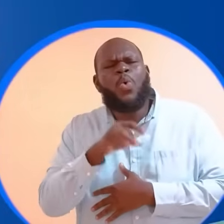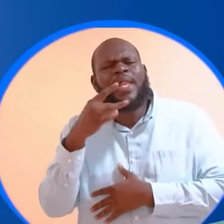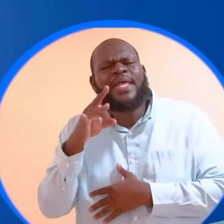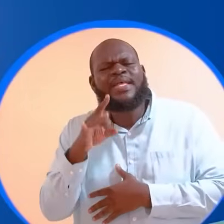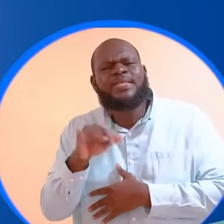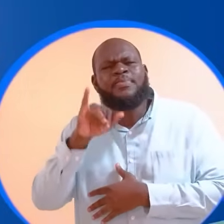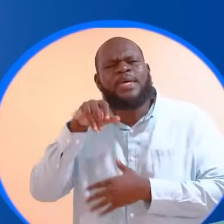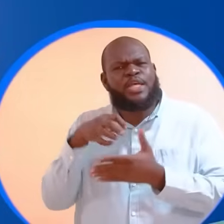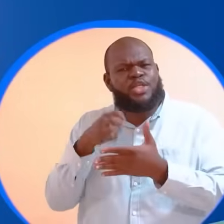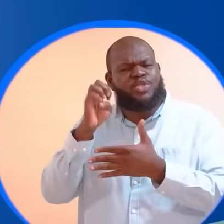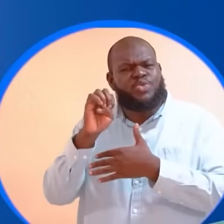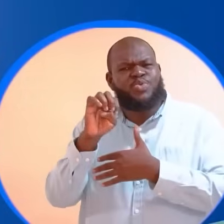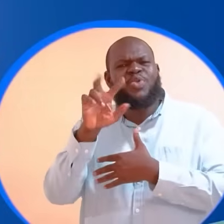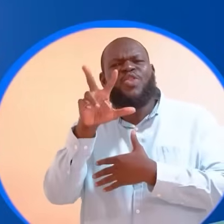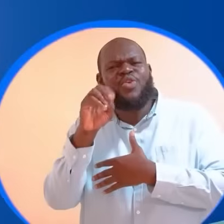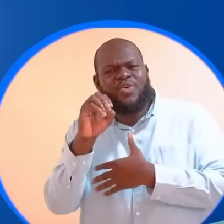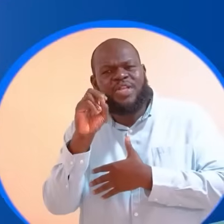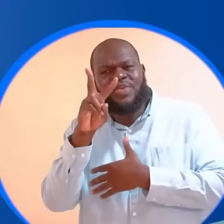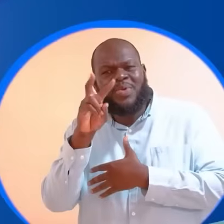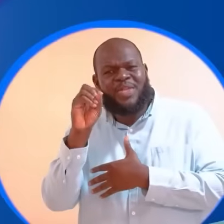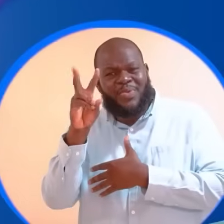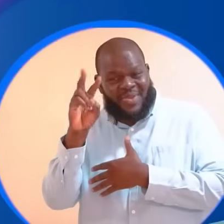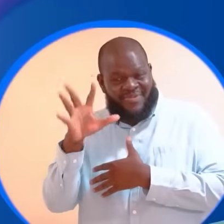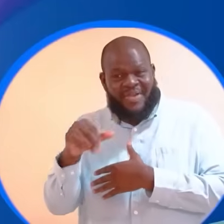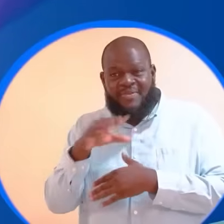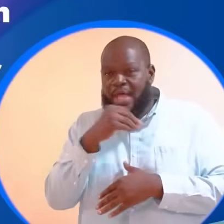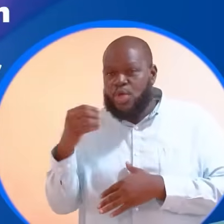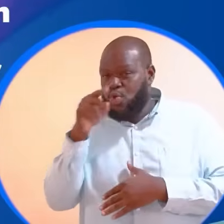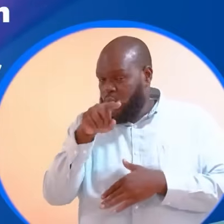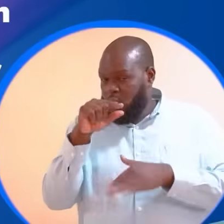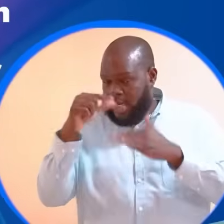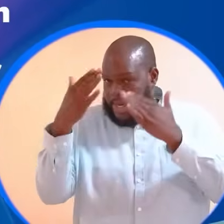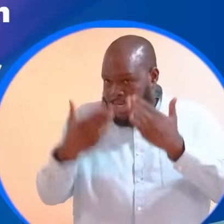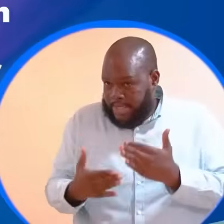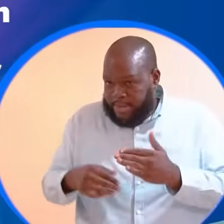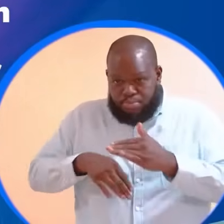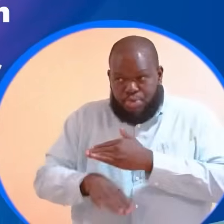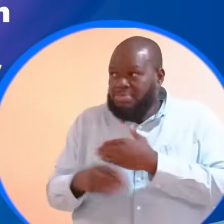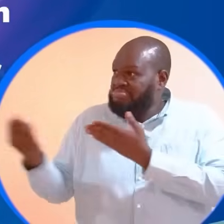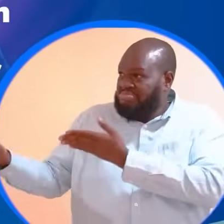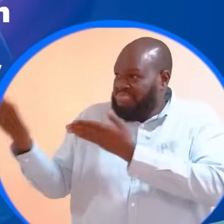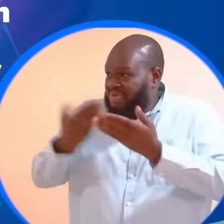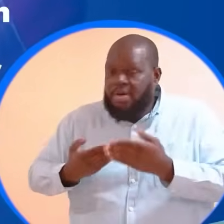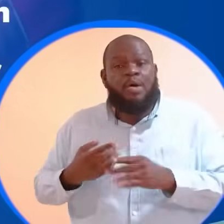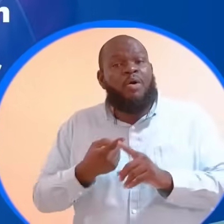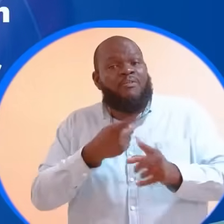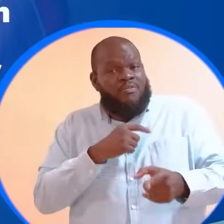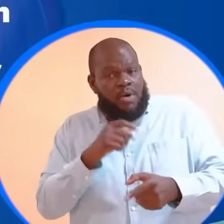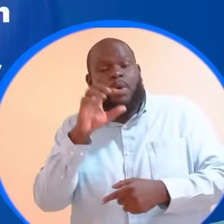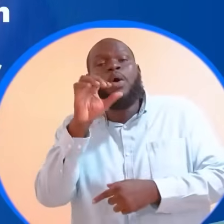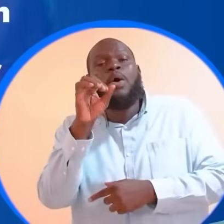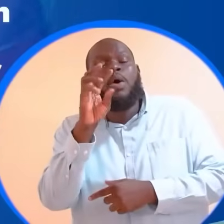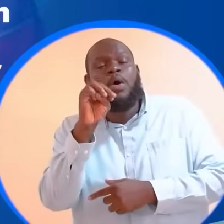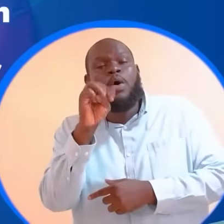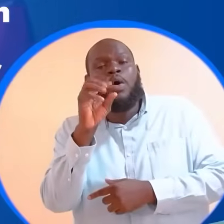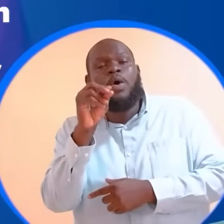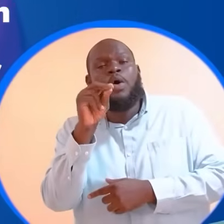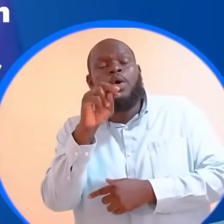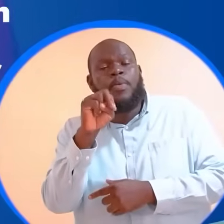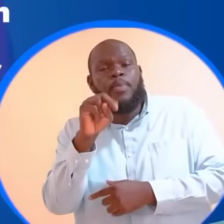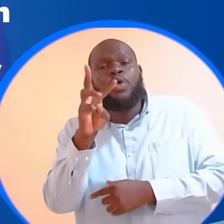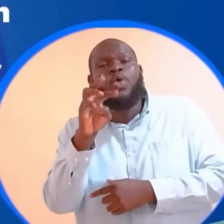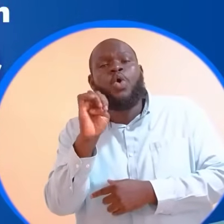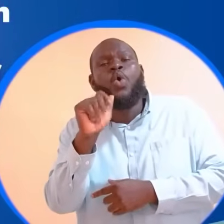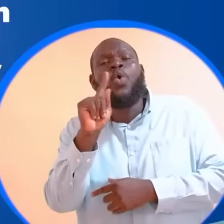June 30, 2025 and you're a Guyanese citizen by birth, descent or naturalization or a citizen from a Commonwealth country living in